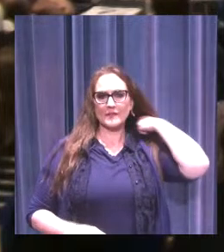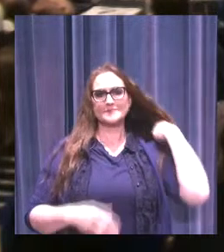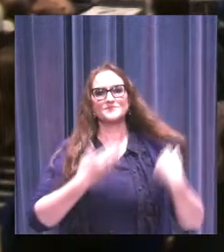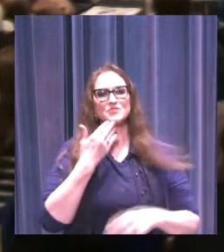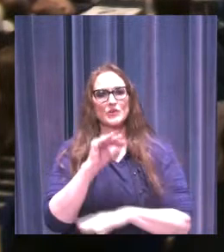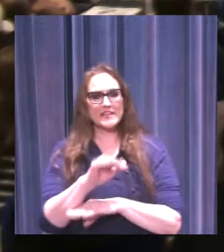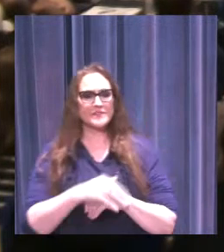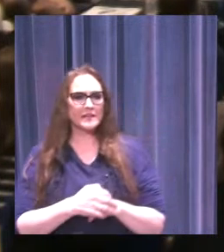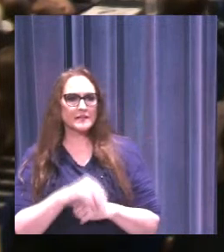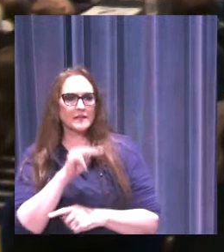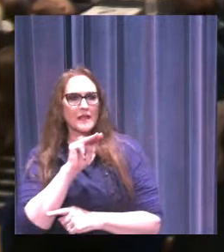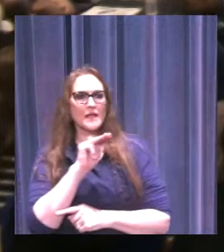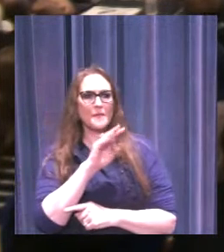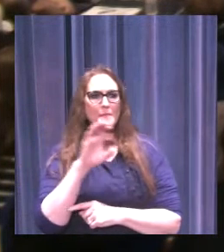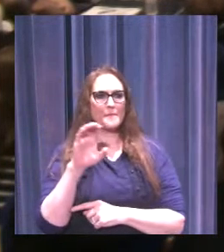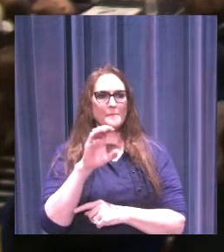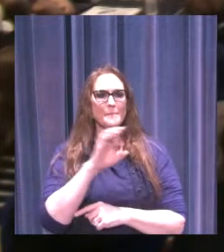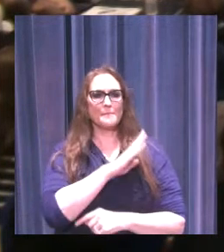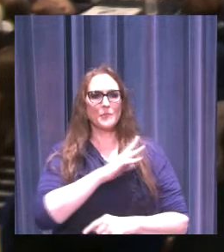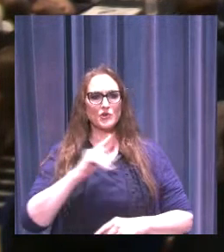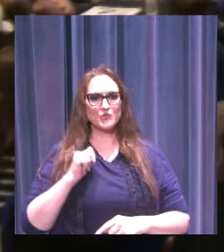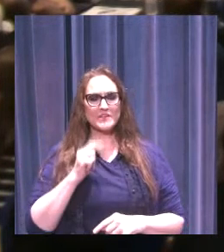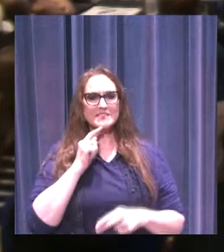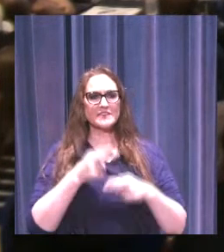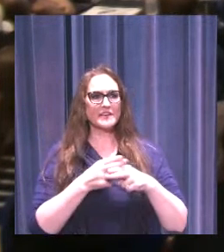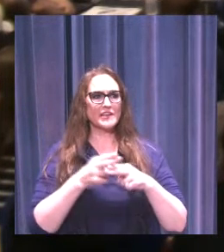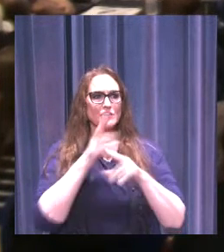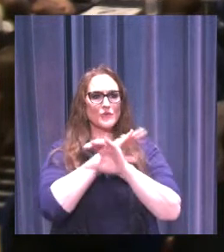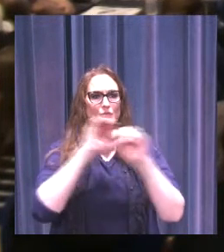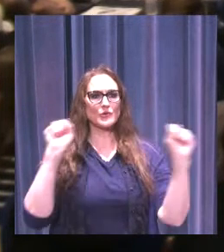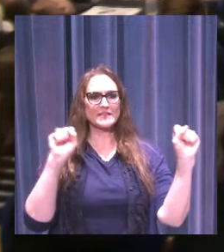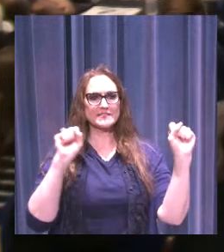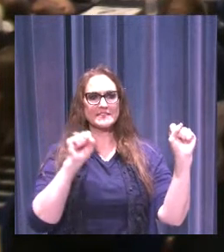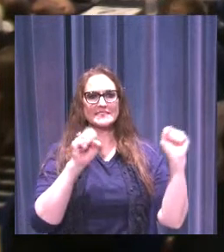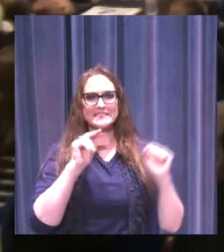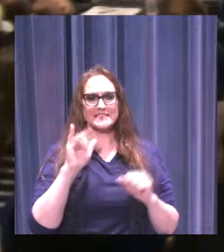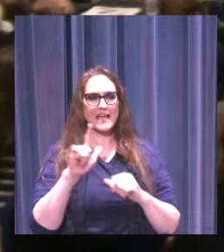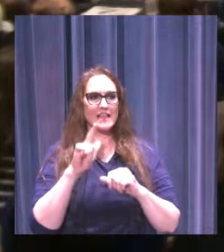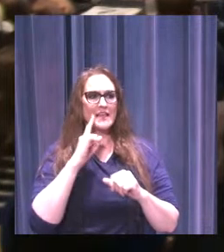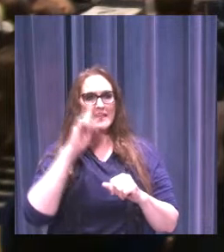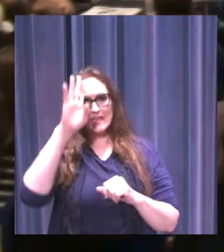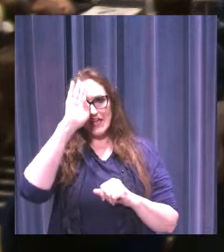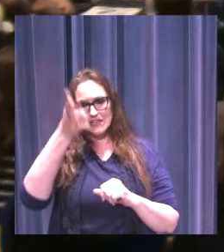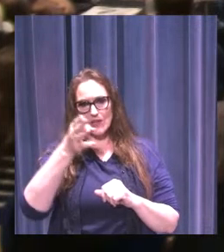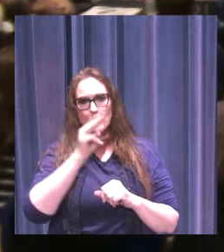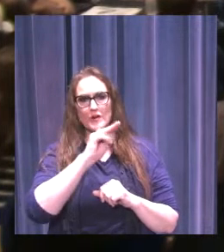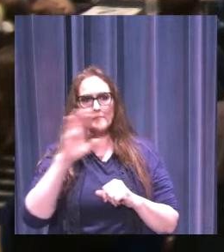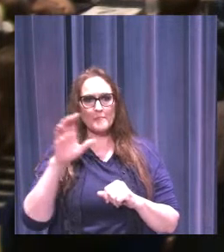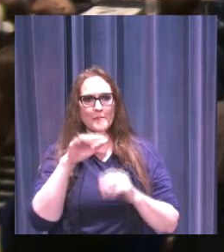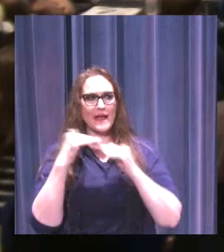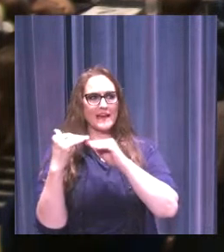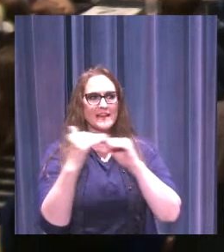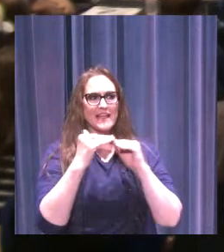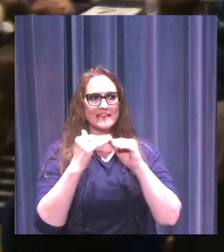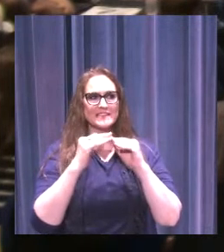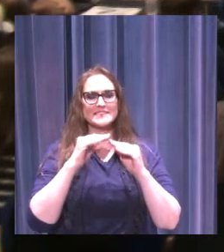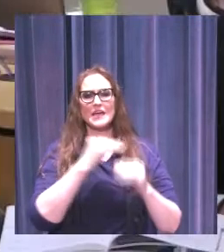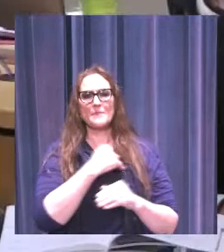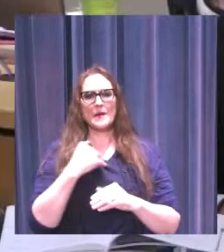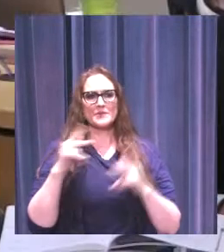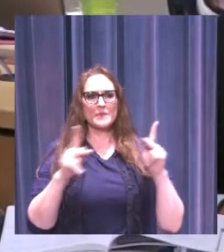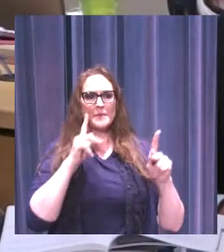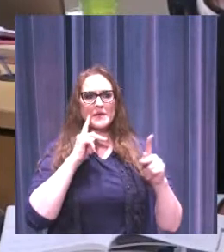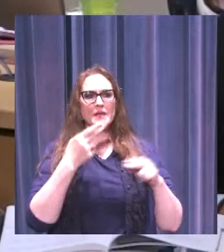Good evening, Mott Board of Trustees and Interim President Richardson Snell. Hello to my Mott colleagues and members of the public. My name is